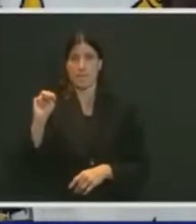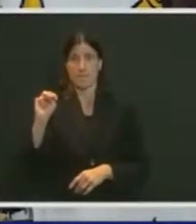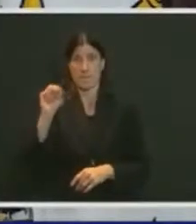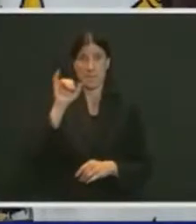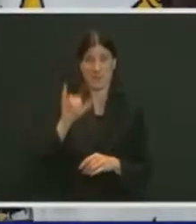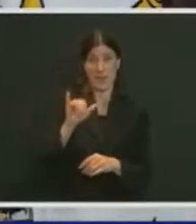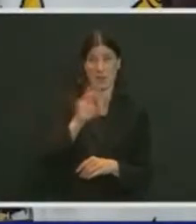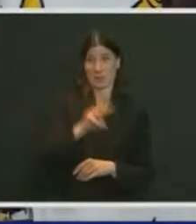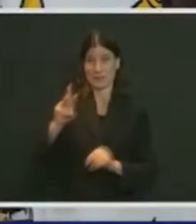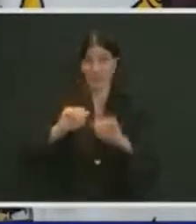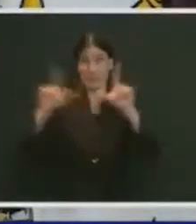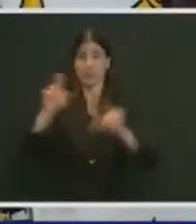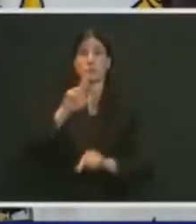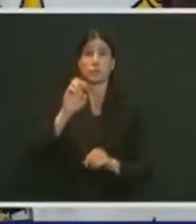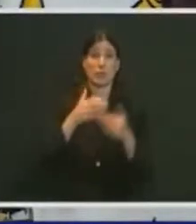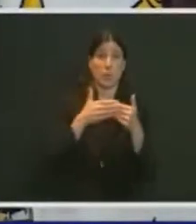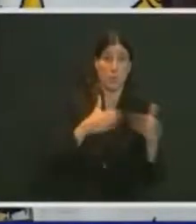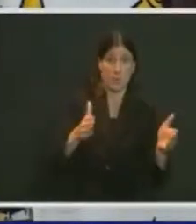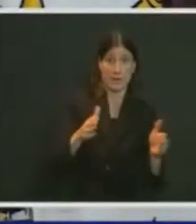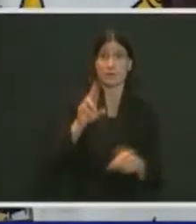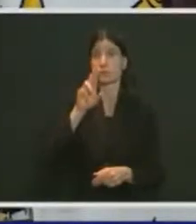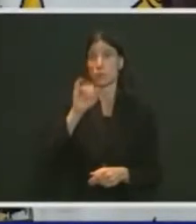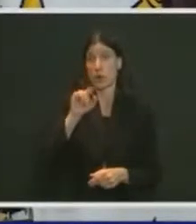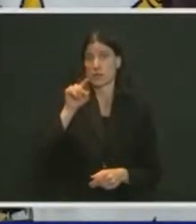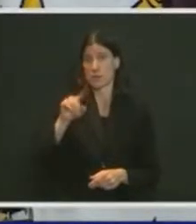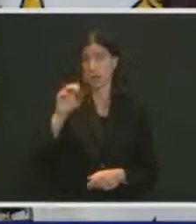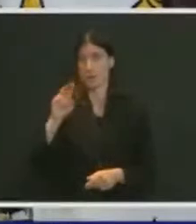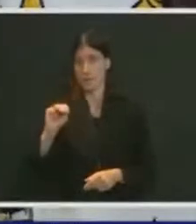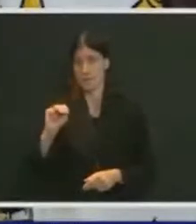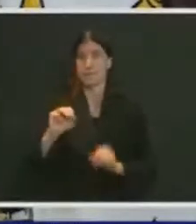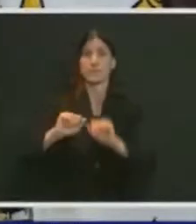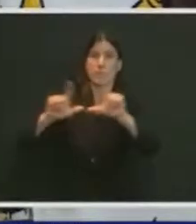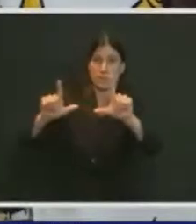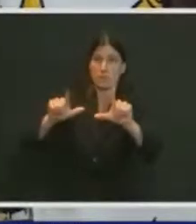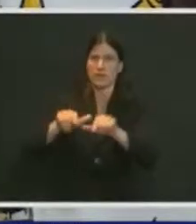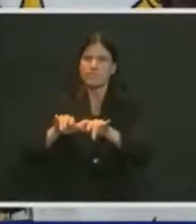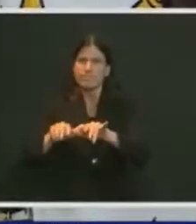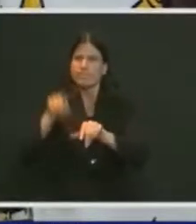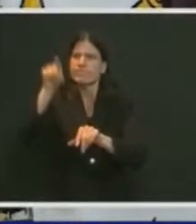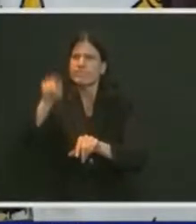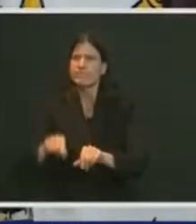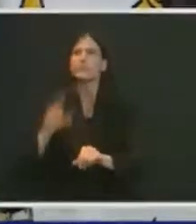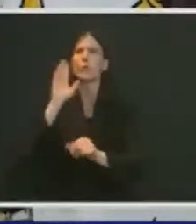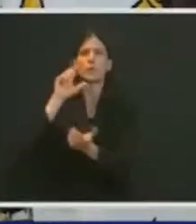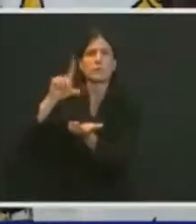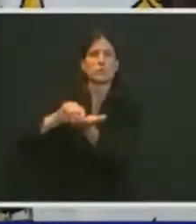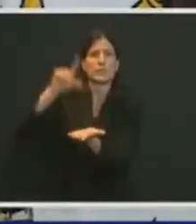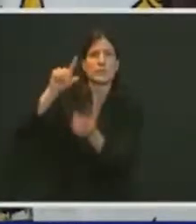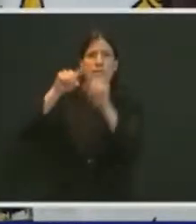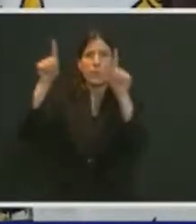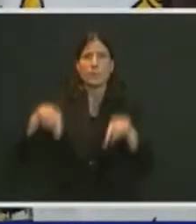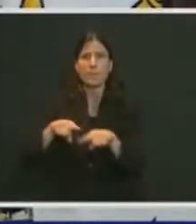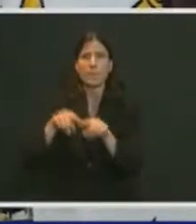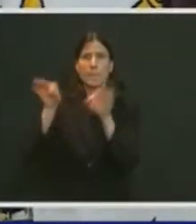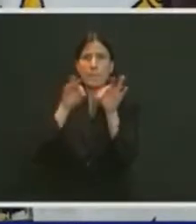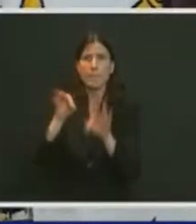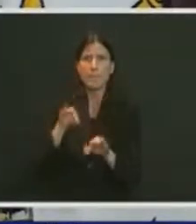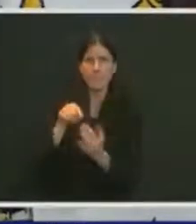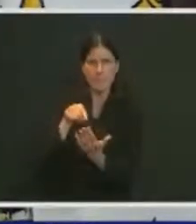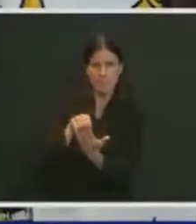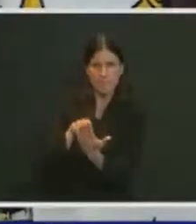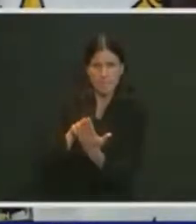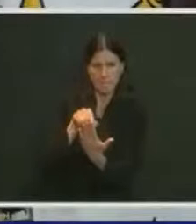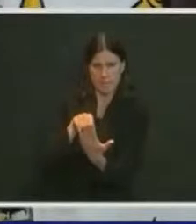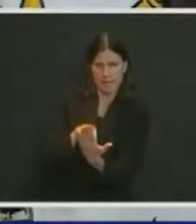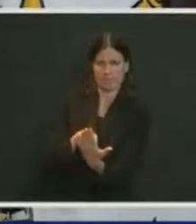system here. We are asking you to go online, reopeningri.com, look at the template, create a comprehensive plan for